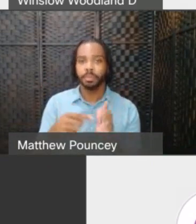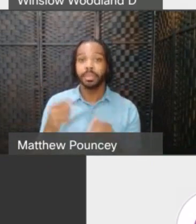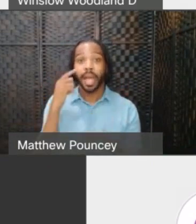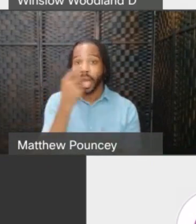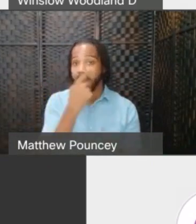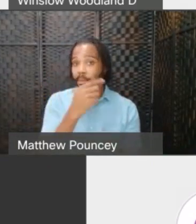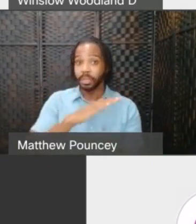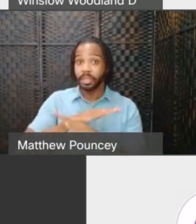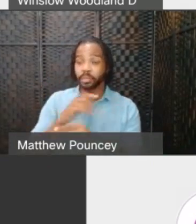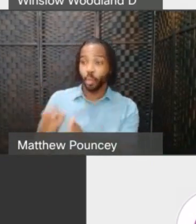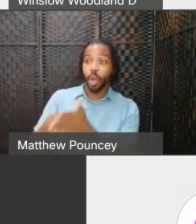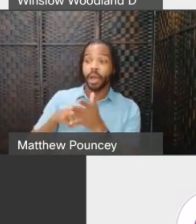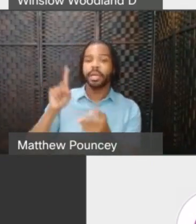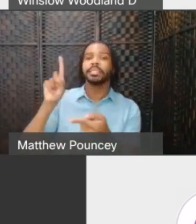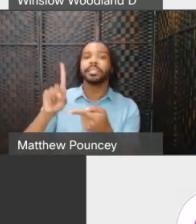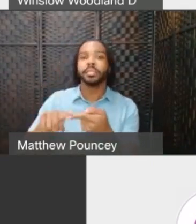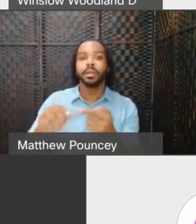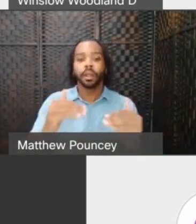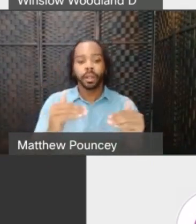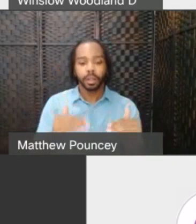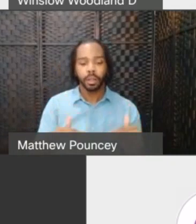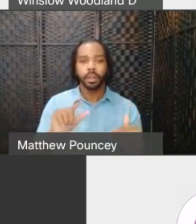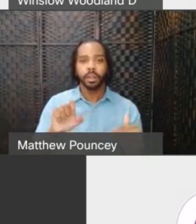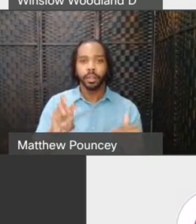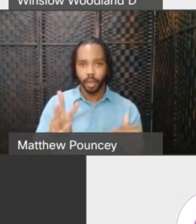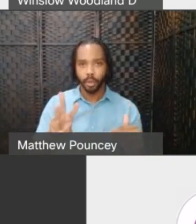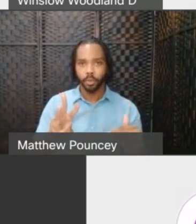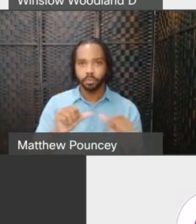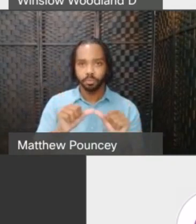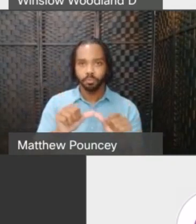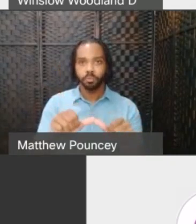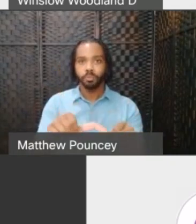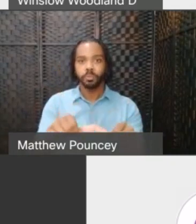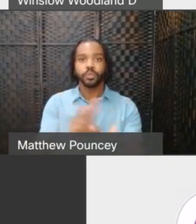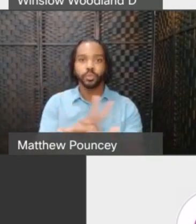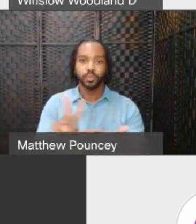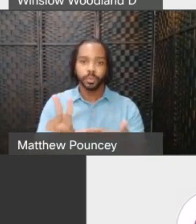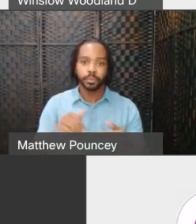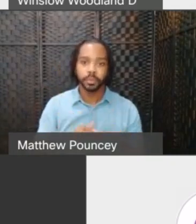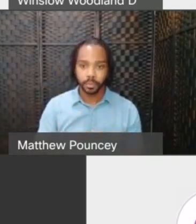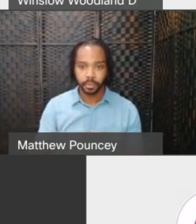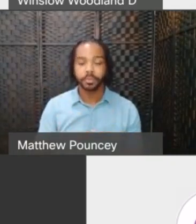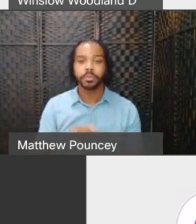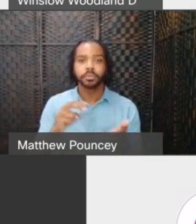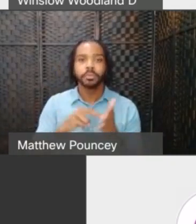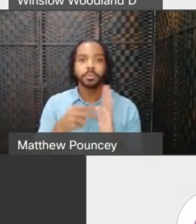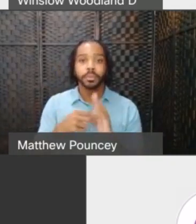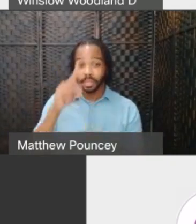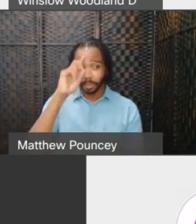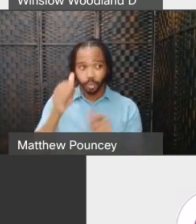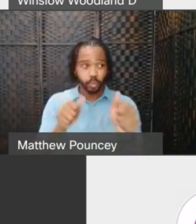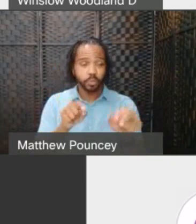is required until that lower level of community transmission has been maintained for at least 2 weeks. So it will be up to